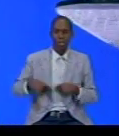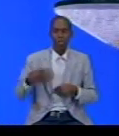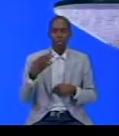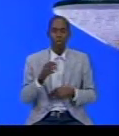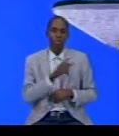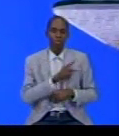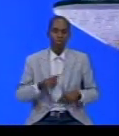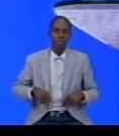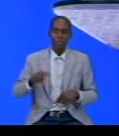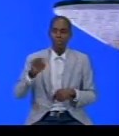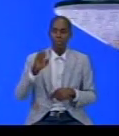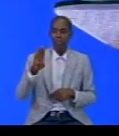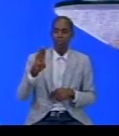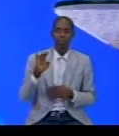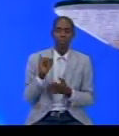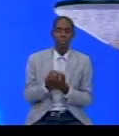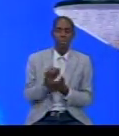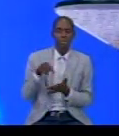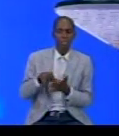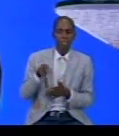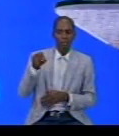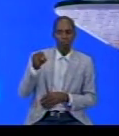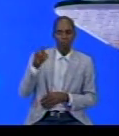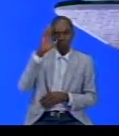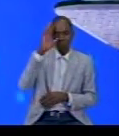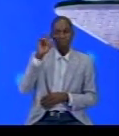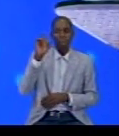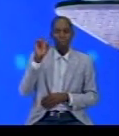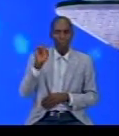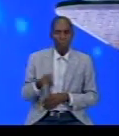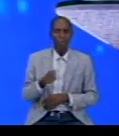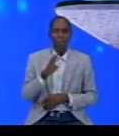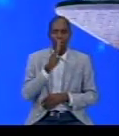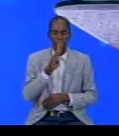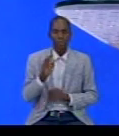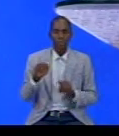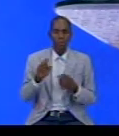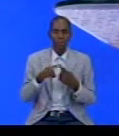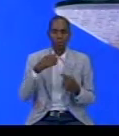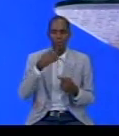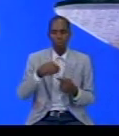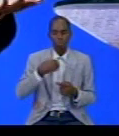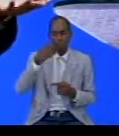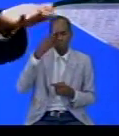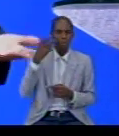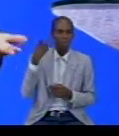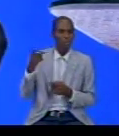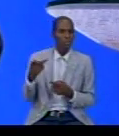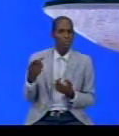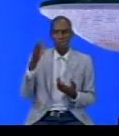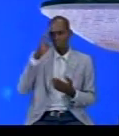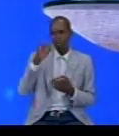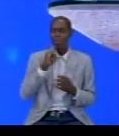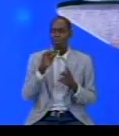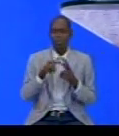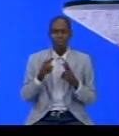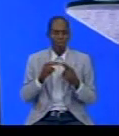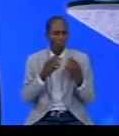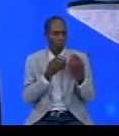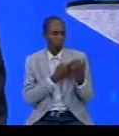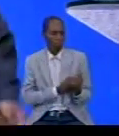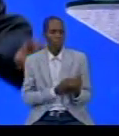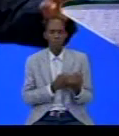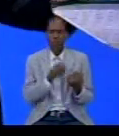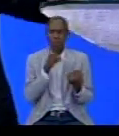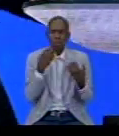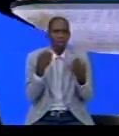this man must be able to discover, see him confidently and calmly, that he's telling me he's going